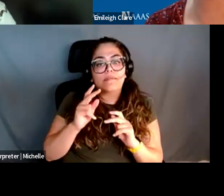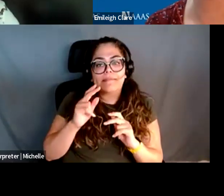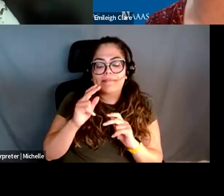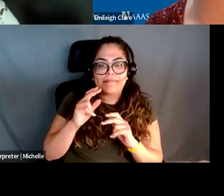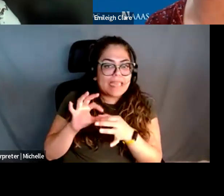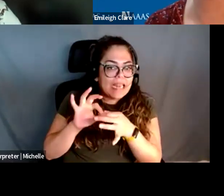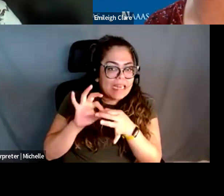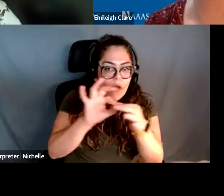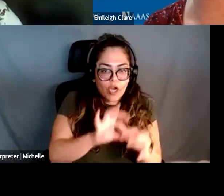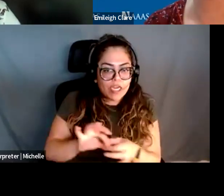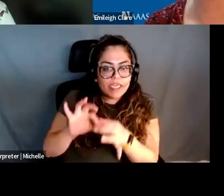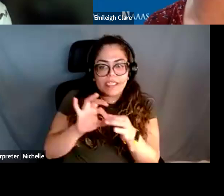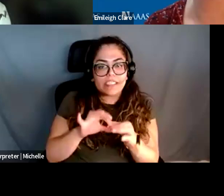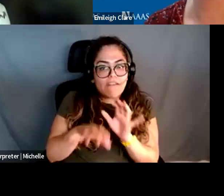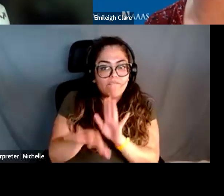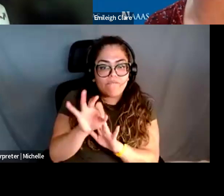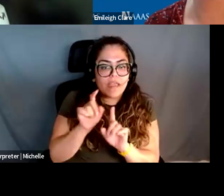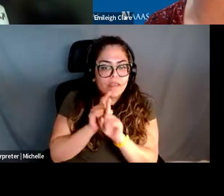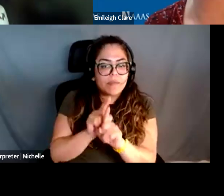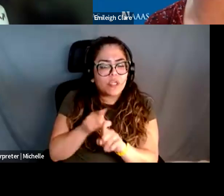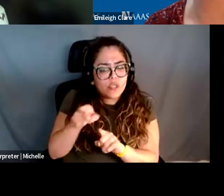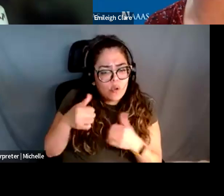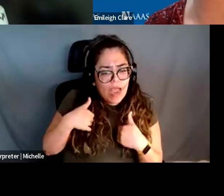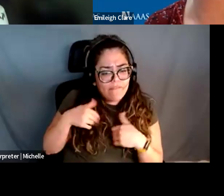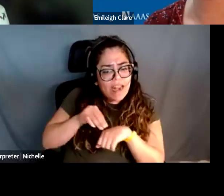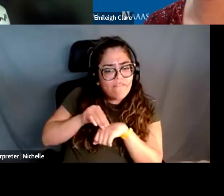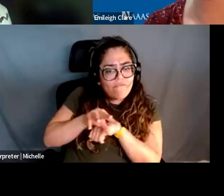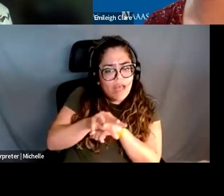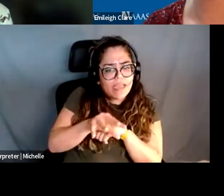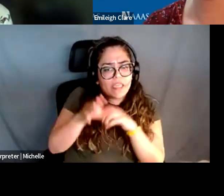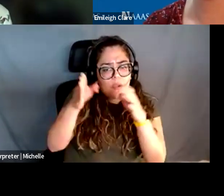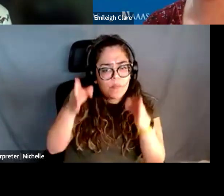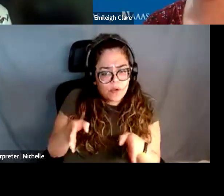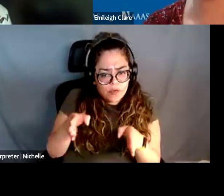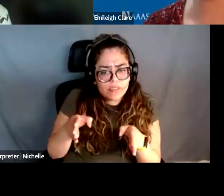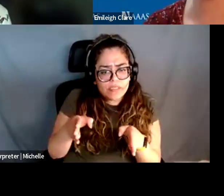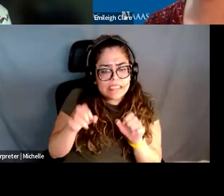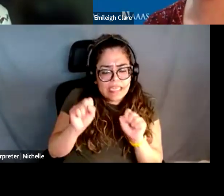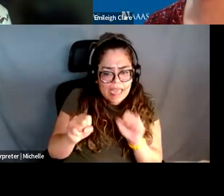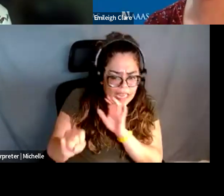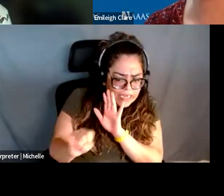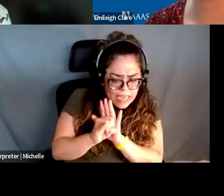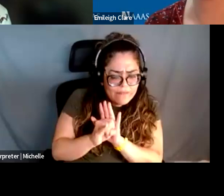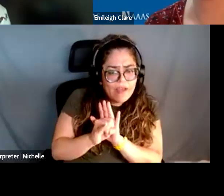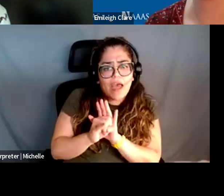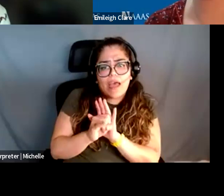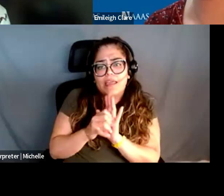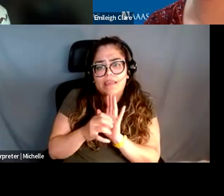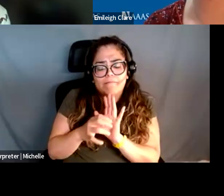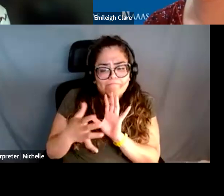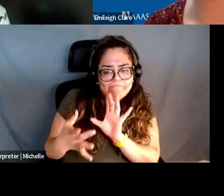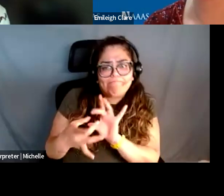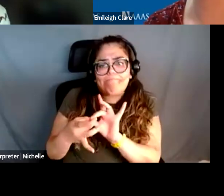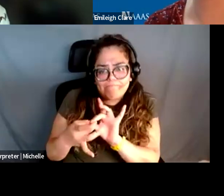Do you have advice for how someone might be able to identify and at least start that connection with a potential mentor, whether